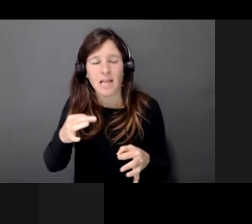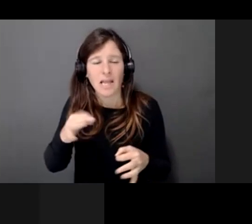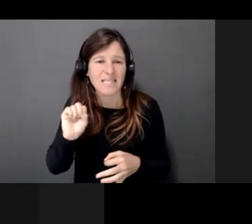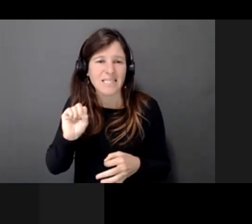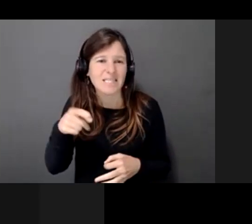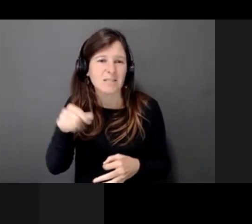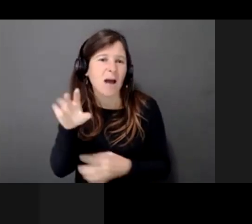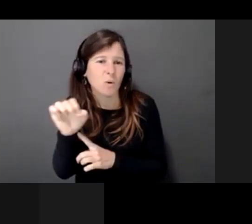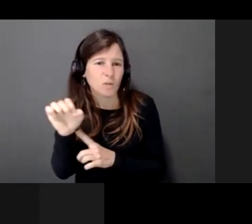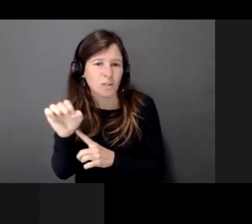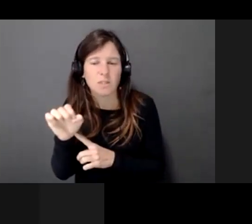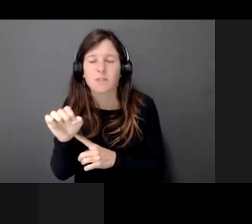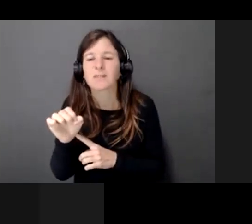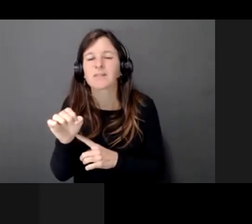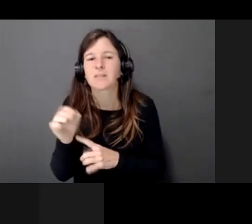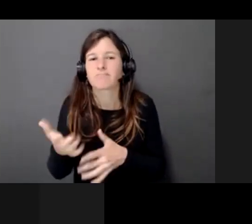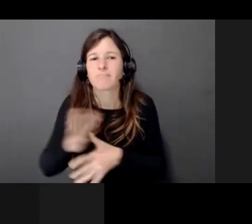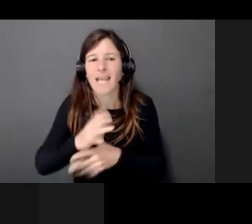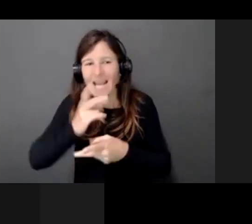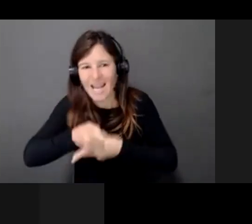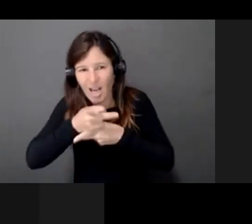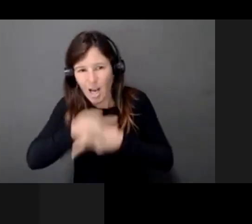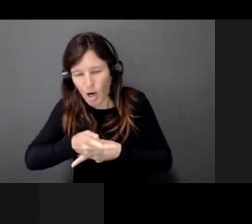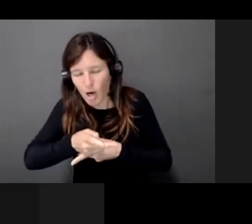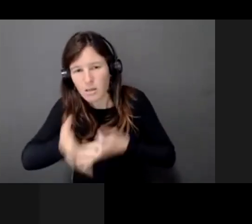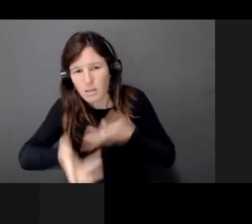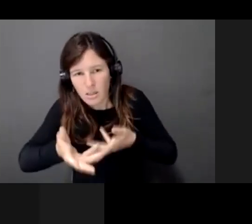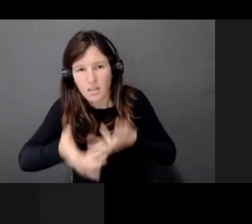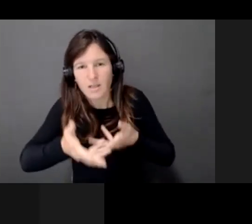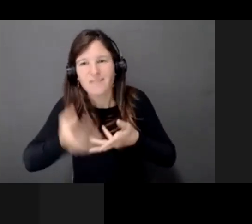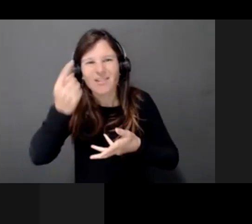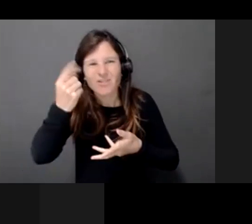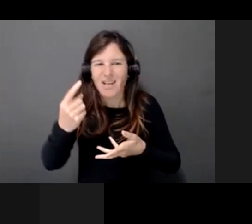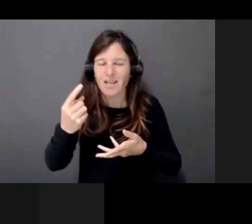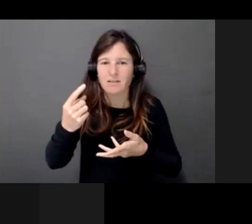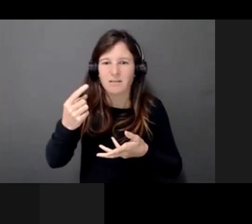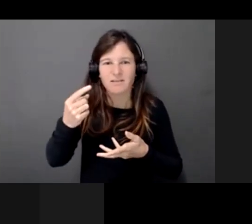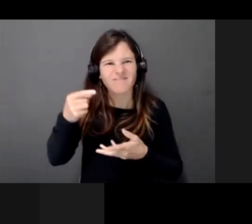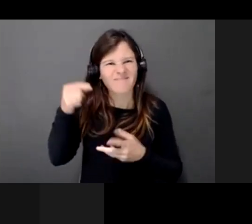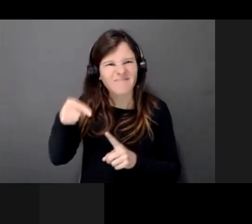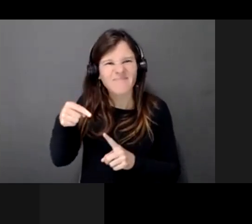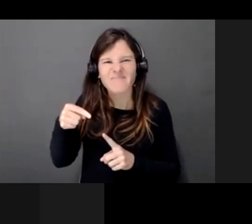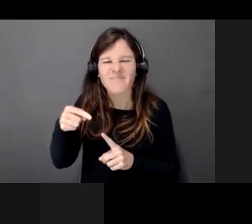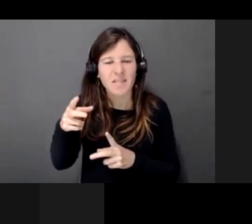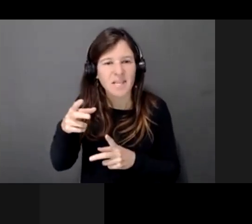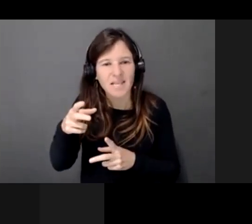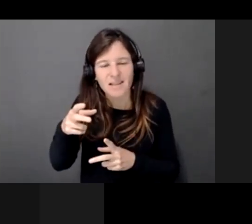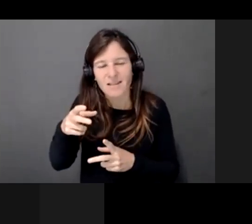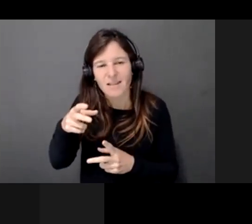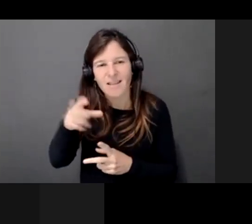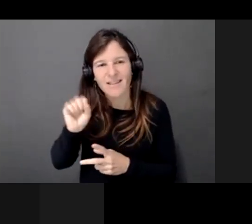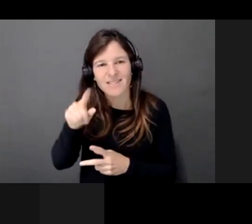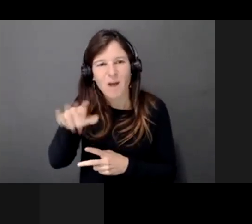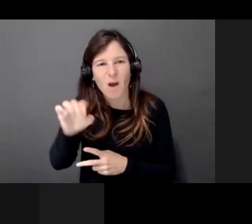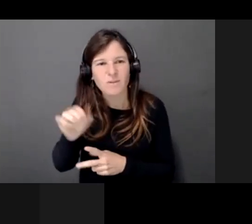charges may be advanced enough with dementia that capacity to understand and comprehend the